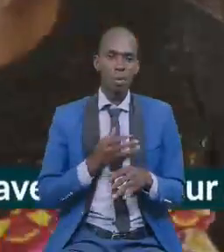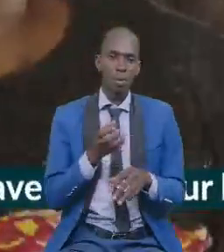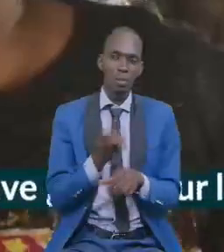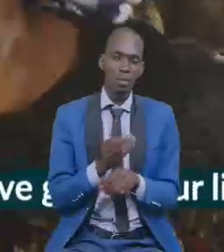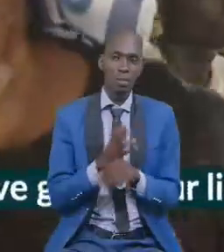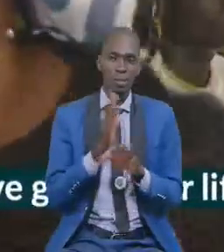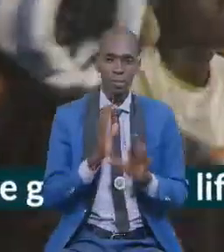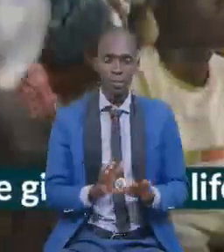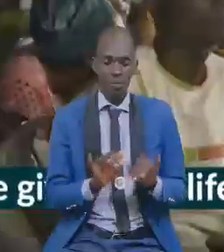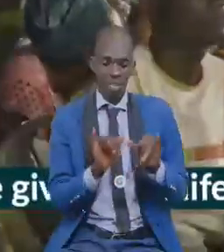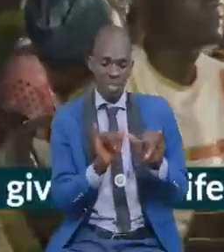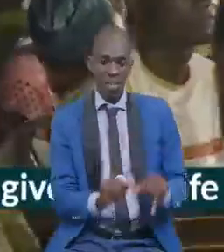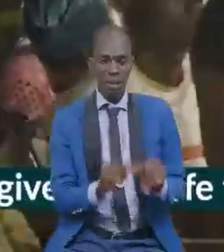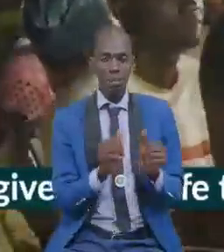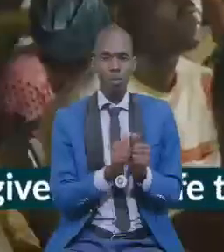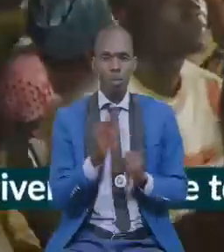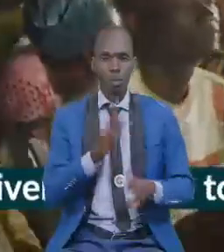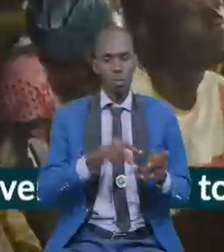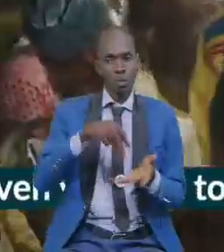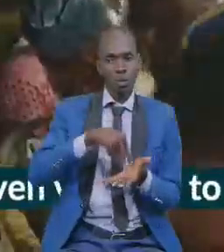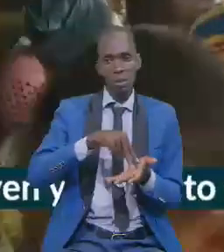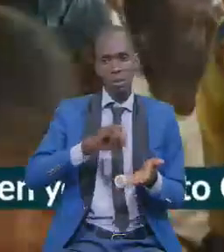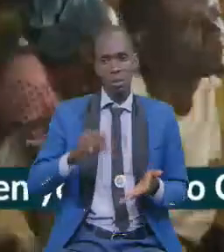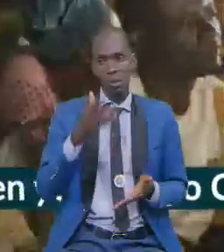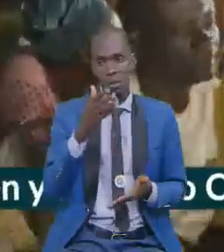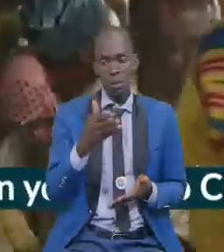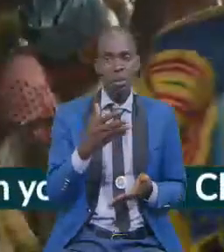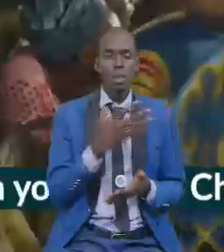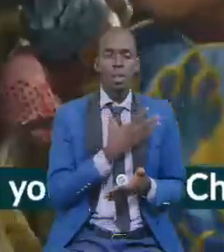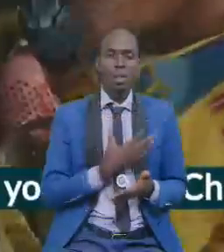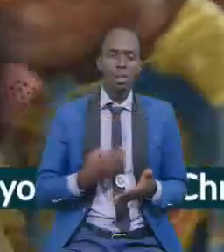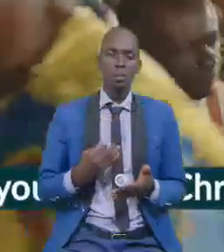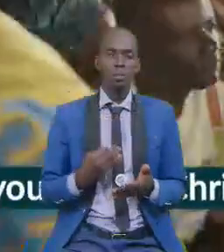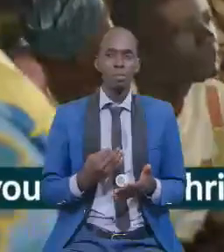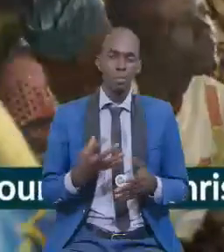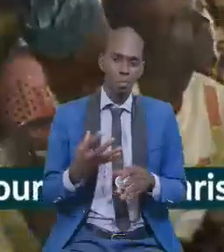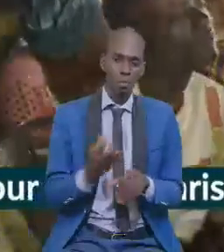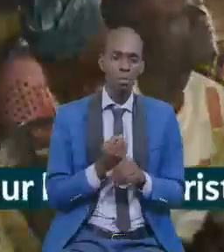stay with the people there and start taking their statistics.